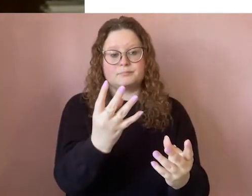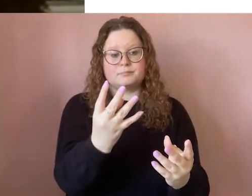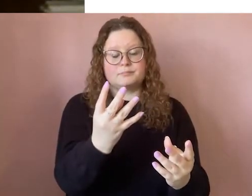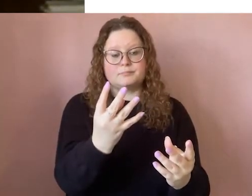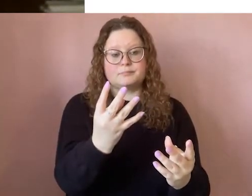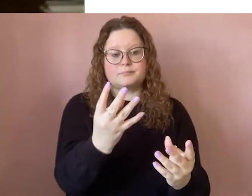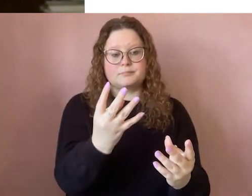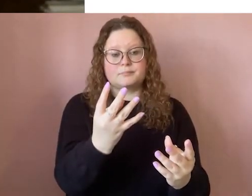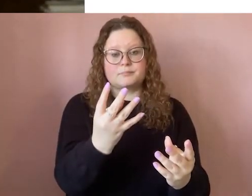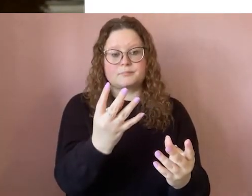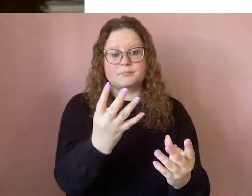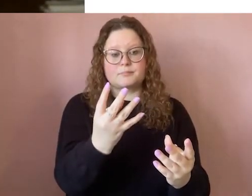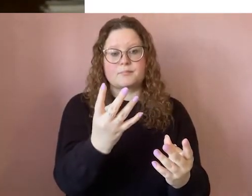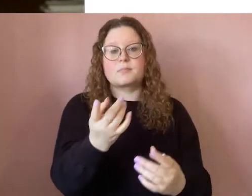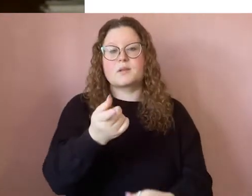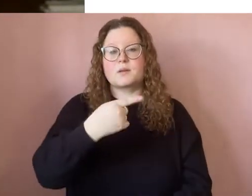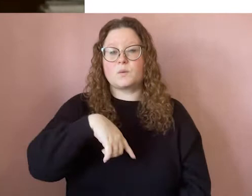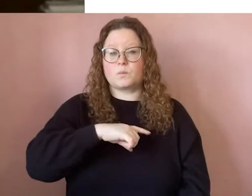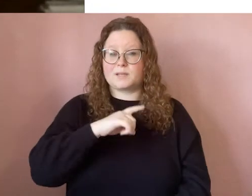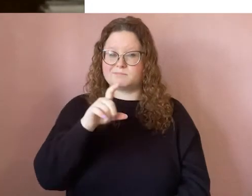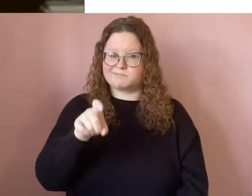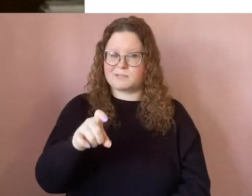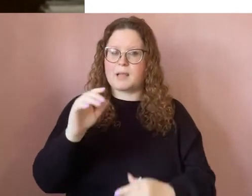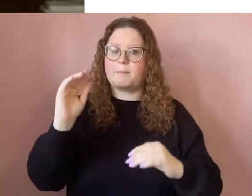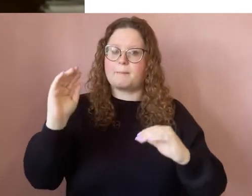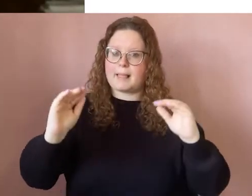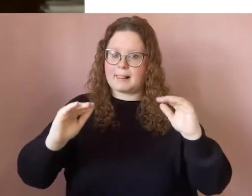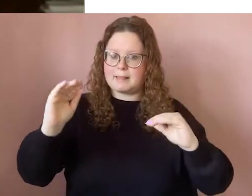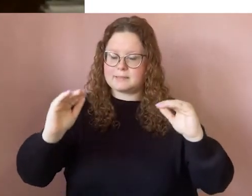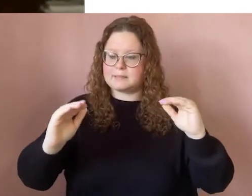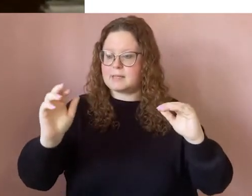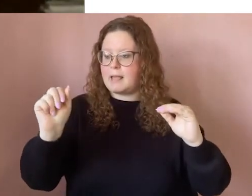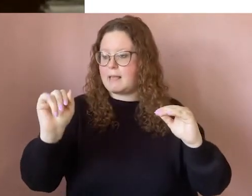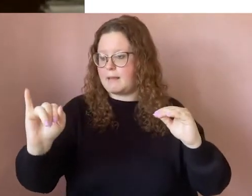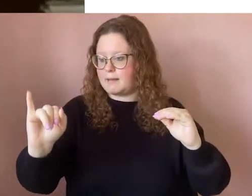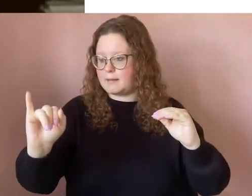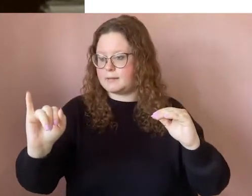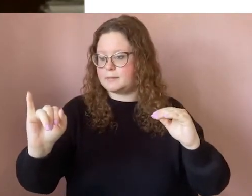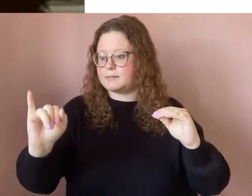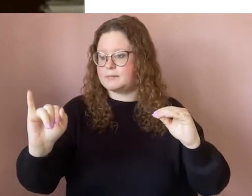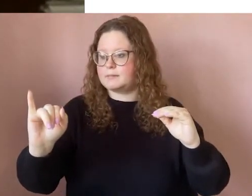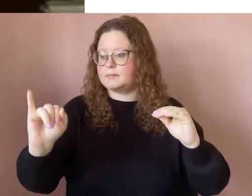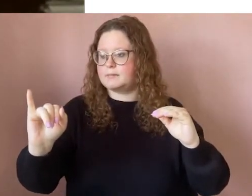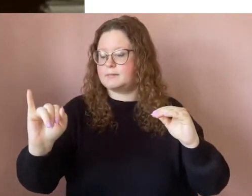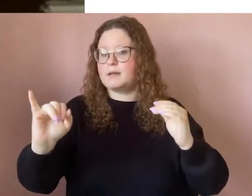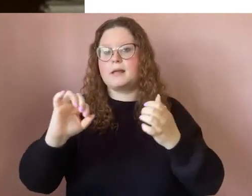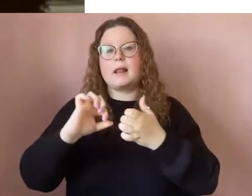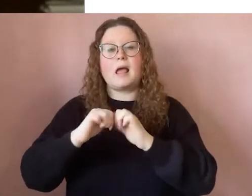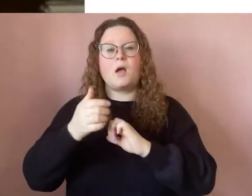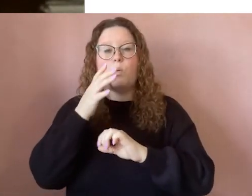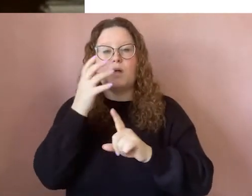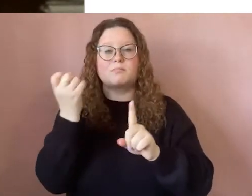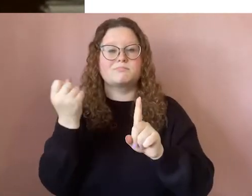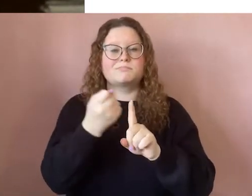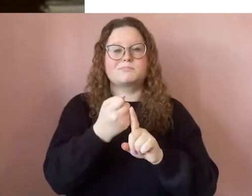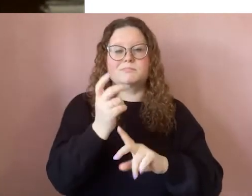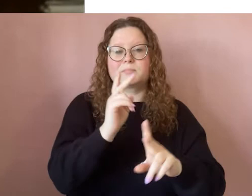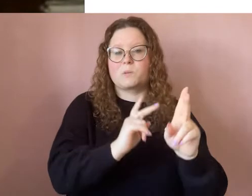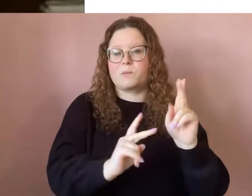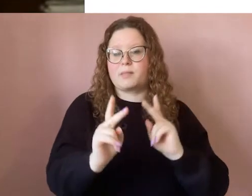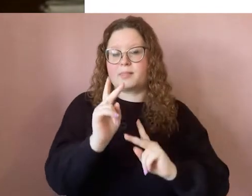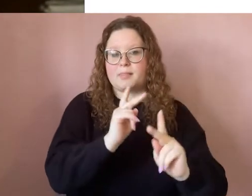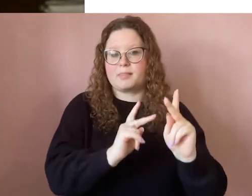need balance between artificial intelligence and its effects. And it comes right through